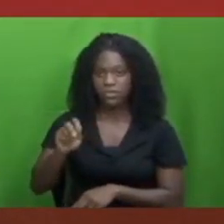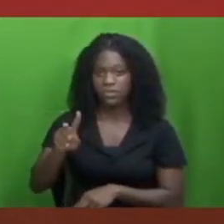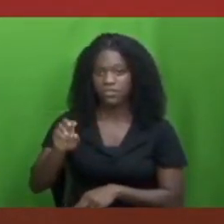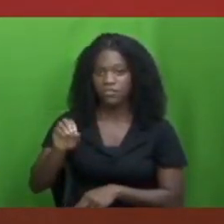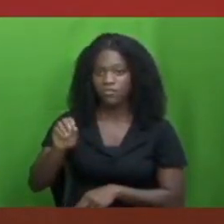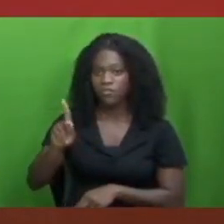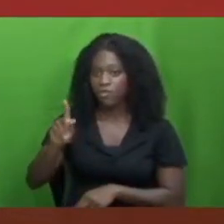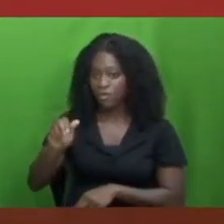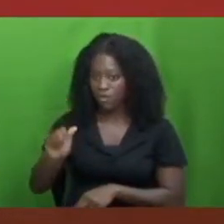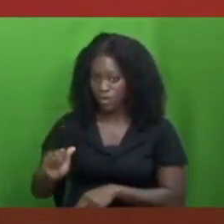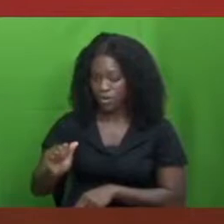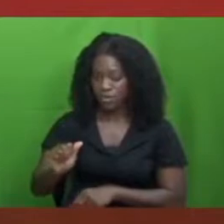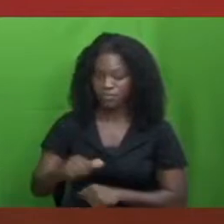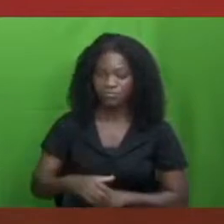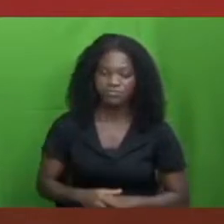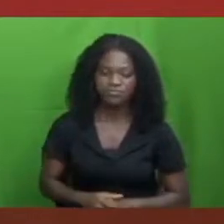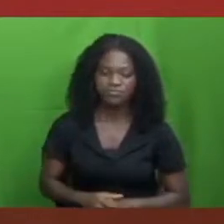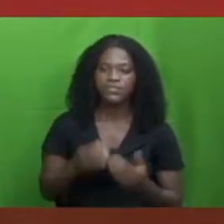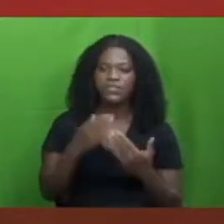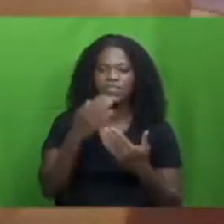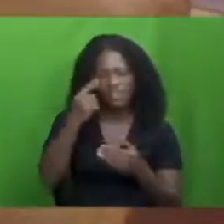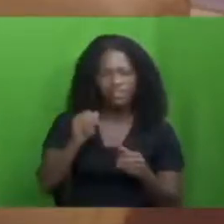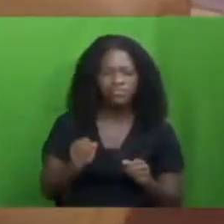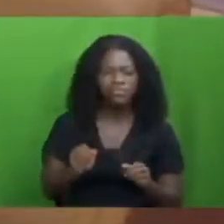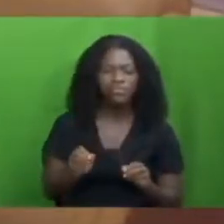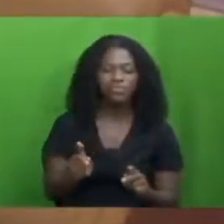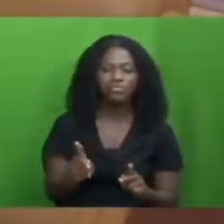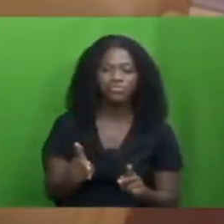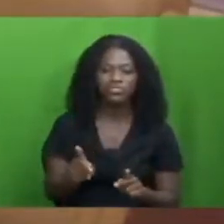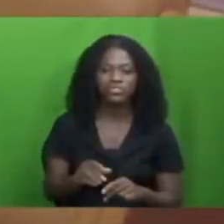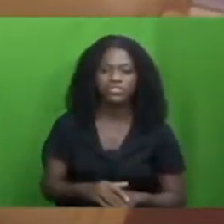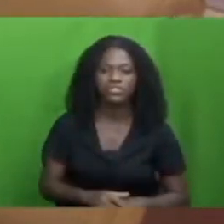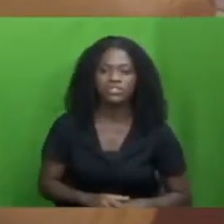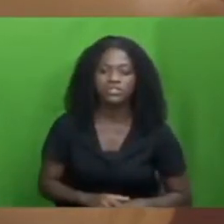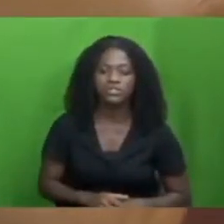yes, Honorable Cletus Avoka.